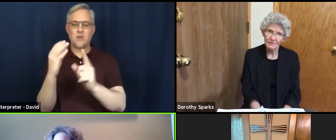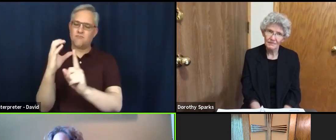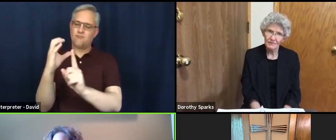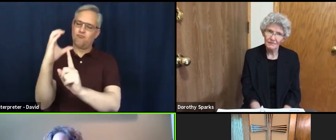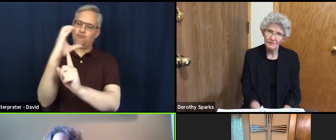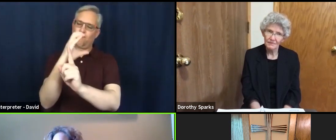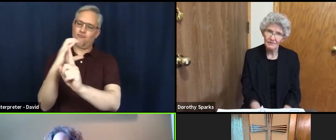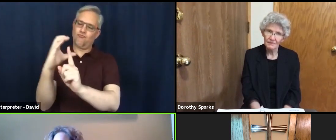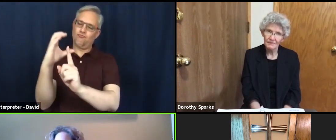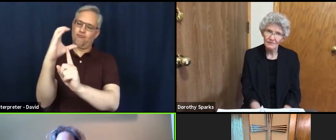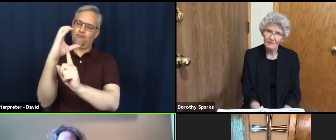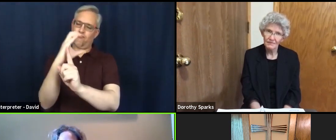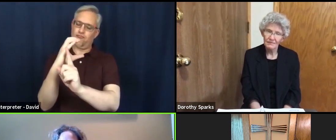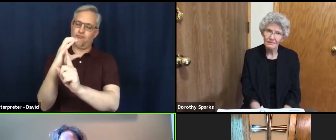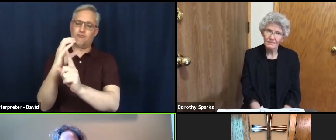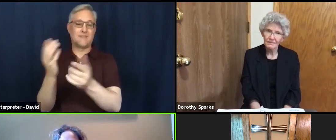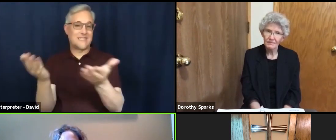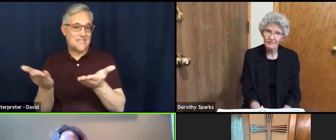in your home,